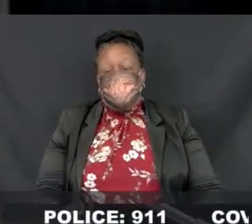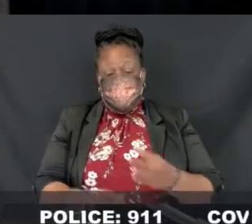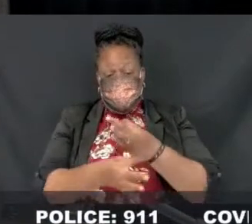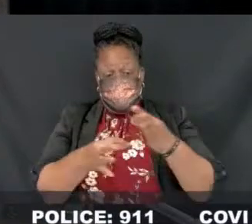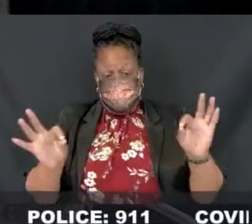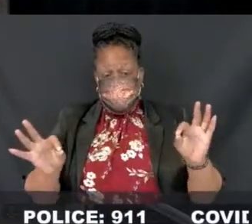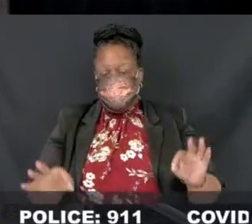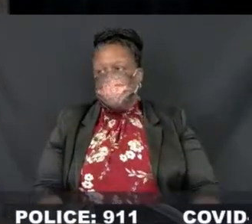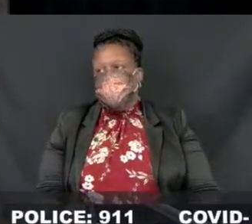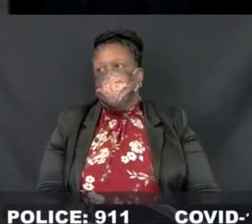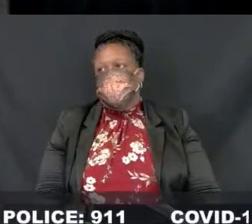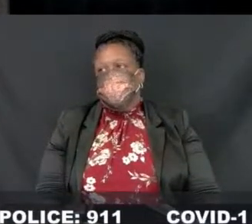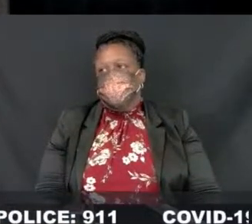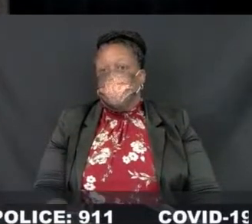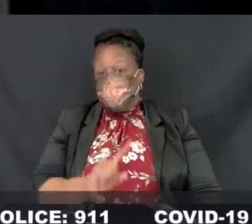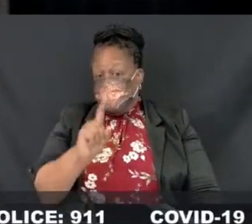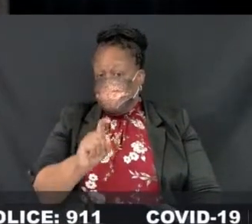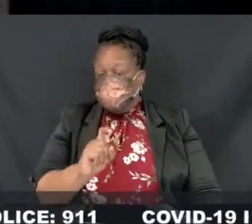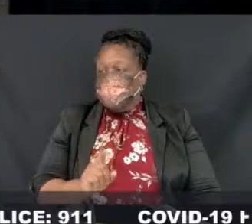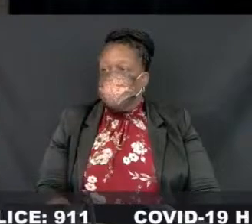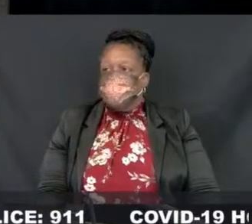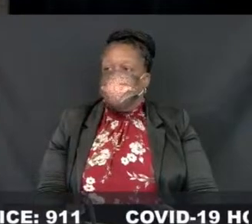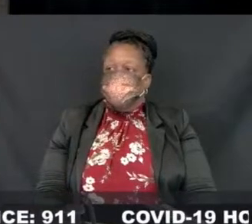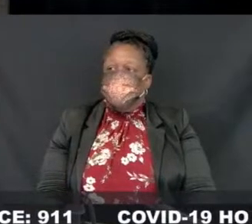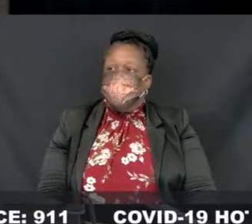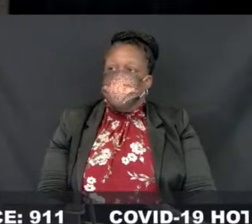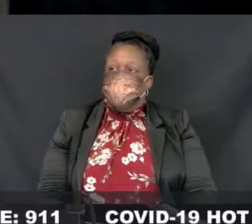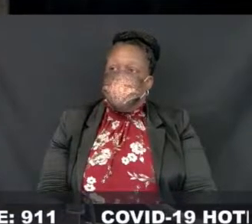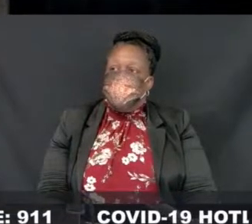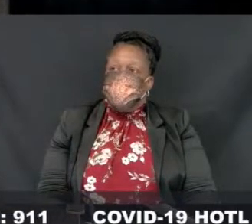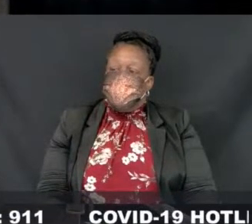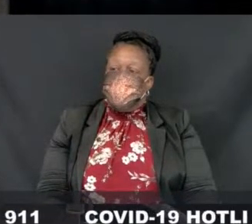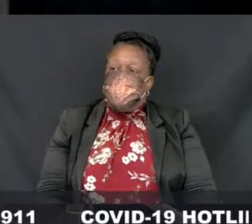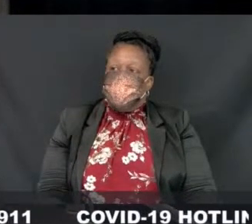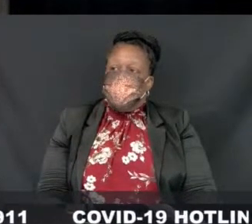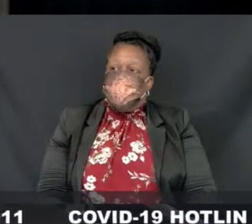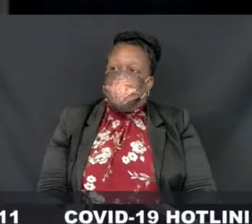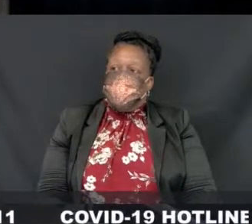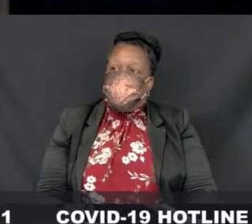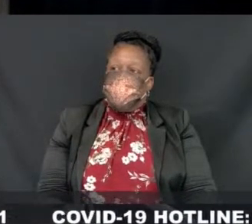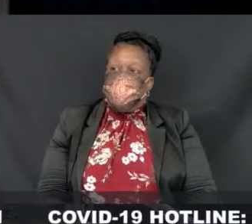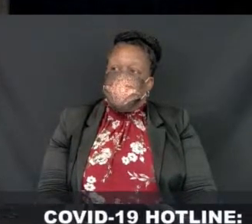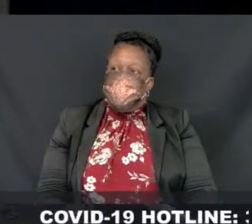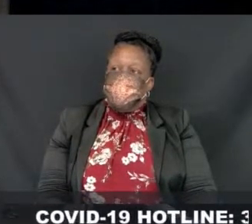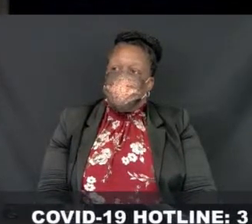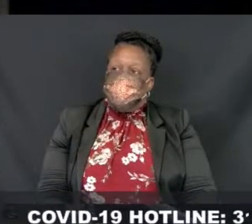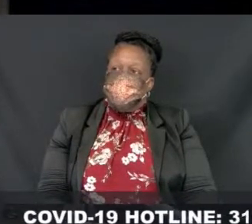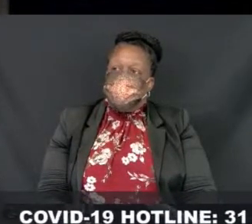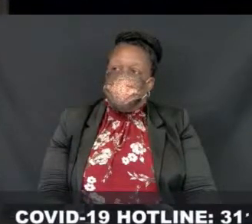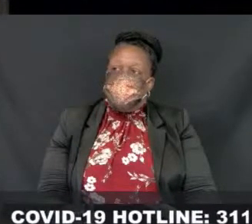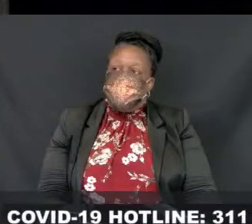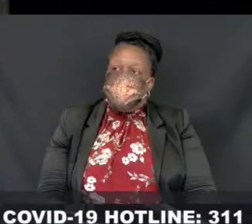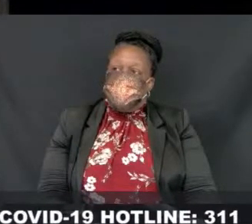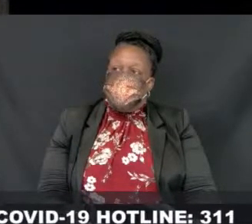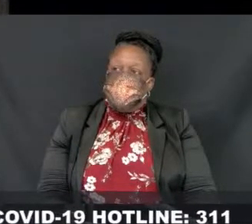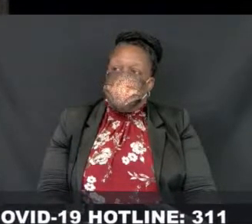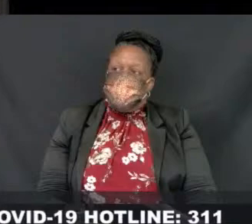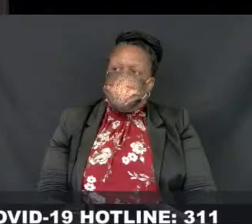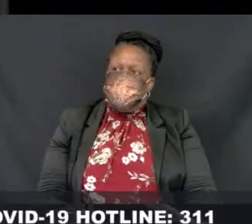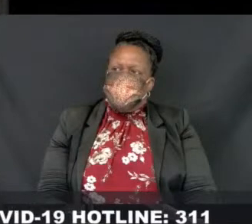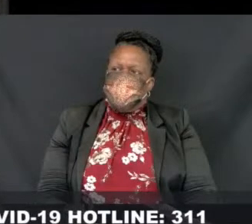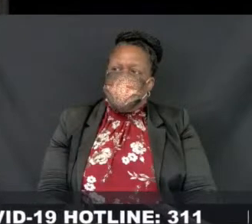And the other one is they want Mr.